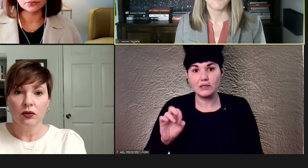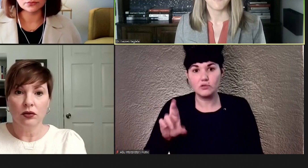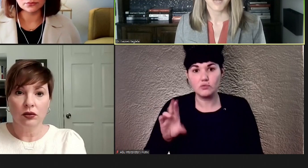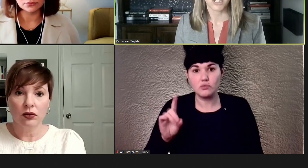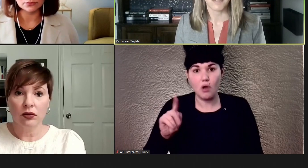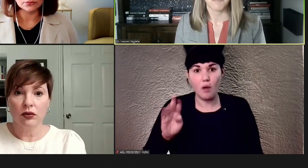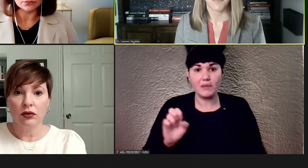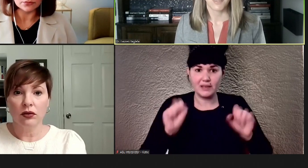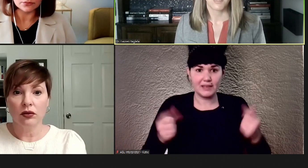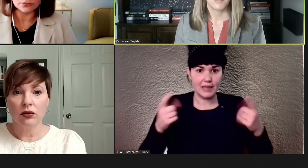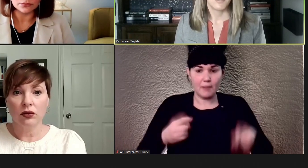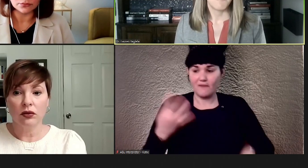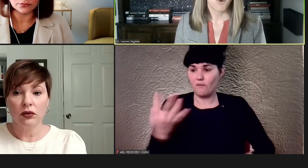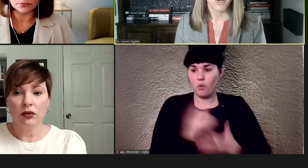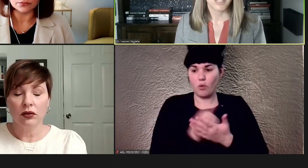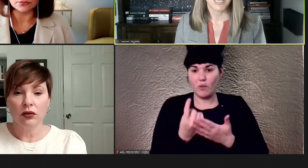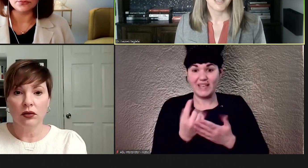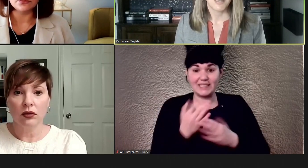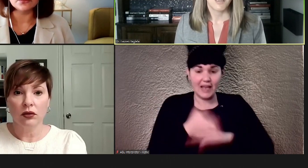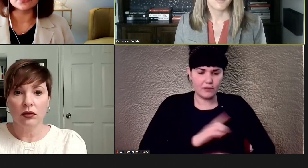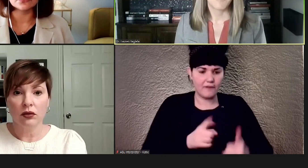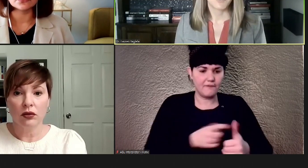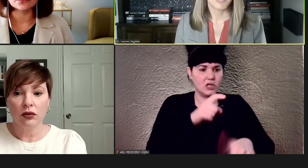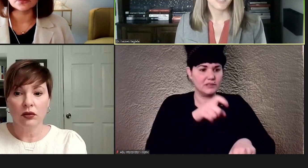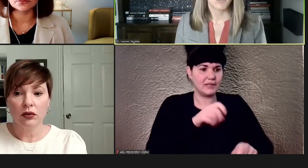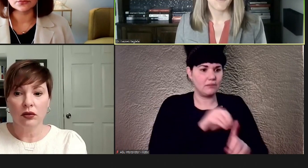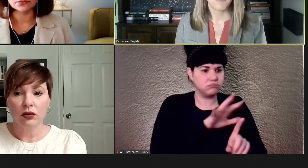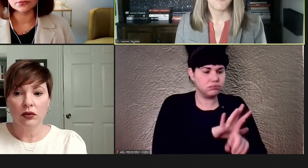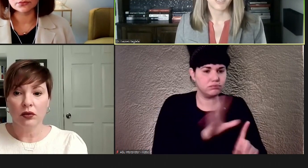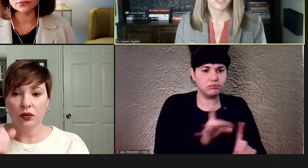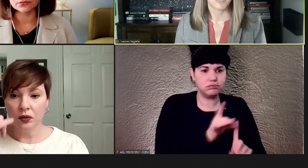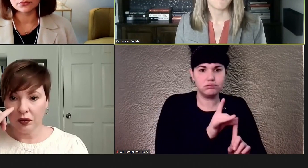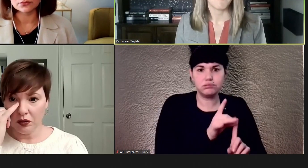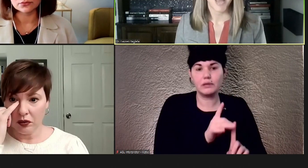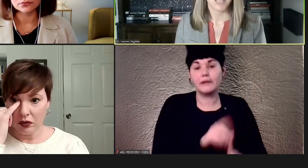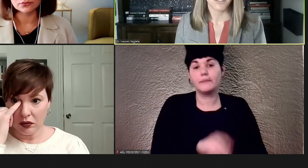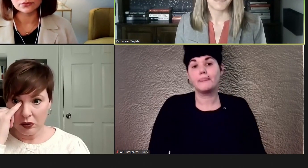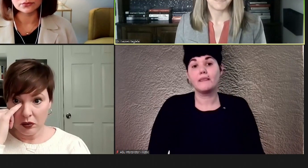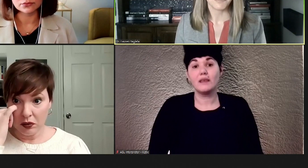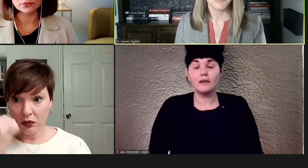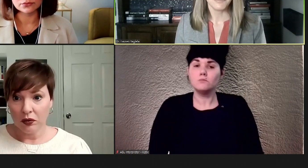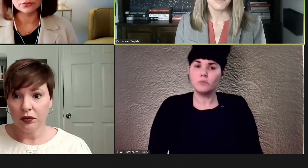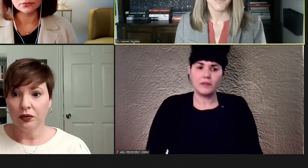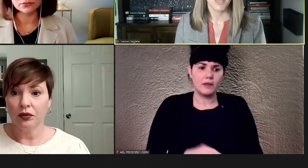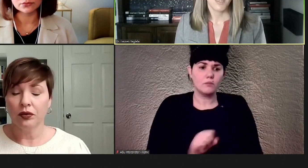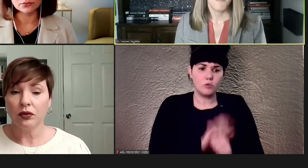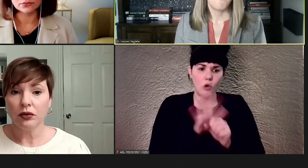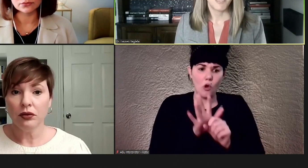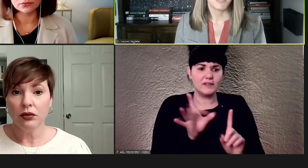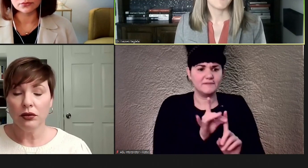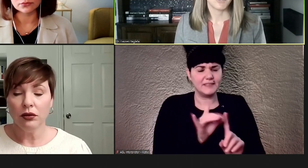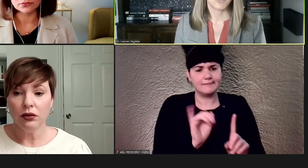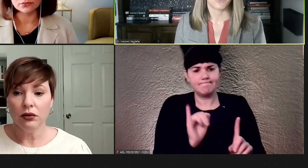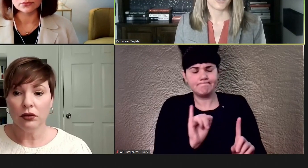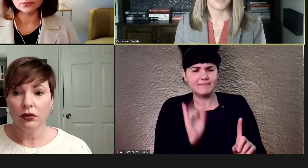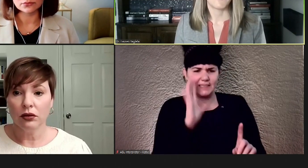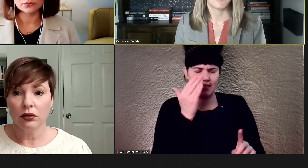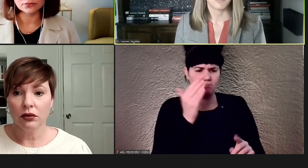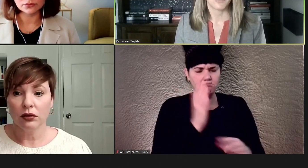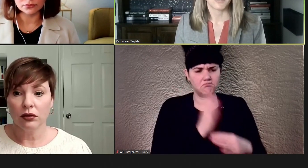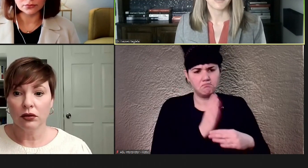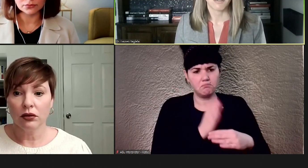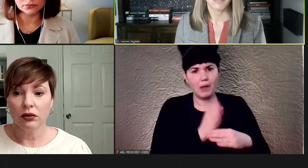COVID infection. Importantly, the preceding COVID infection can be mild. Many of these children